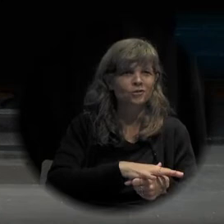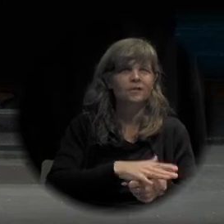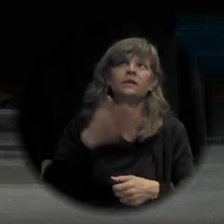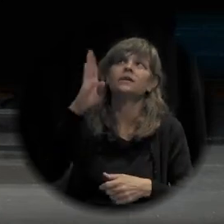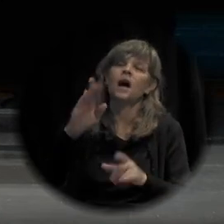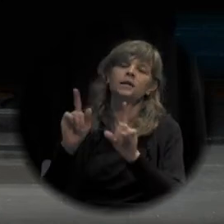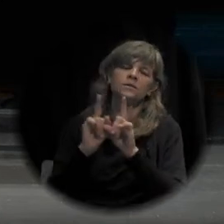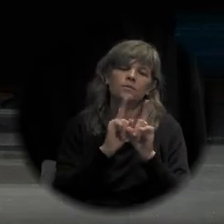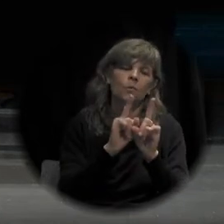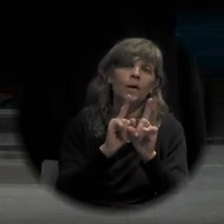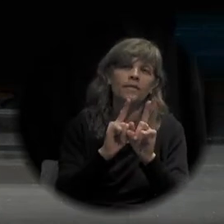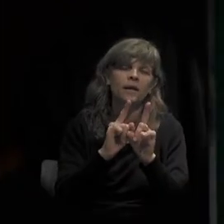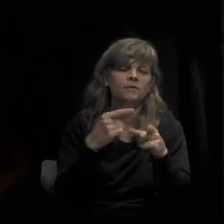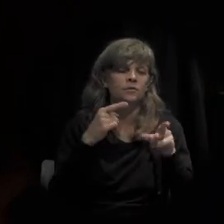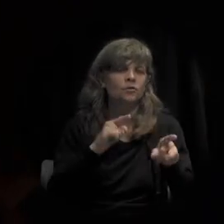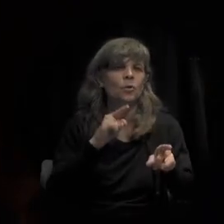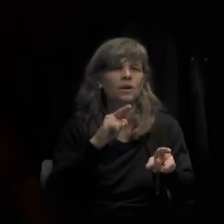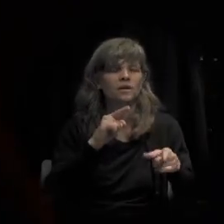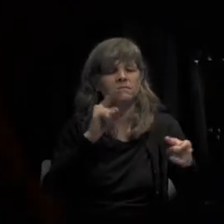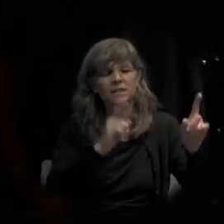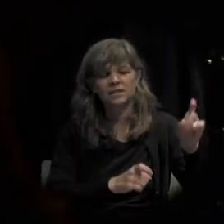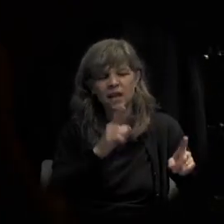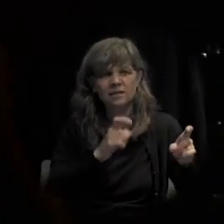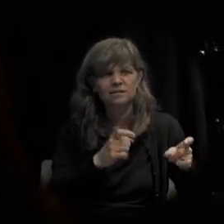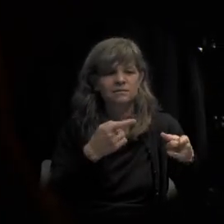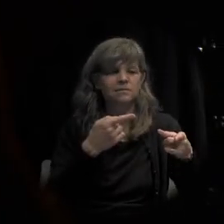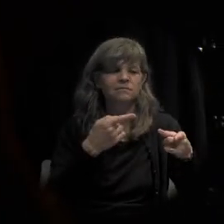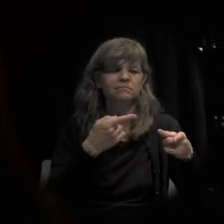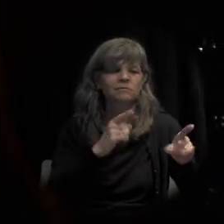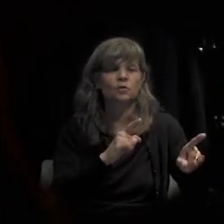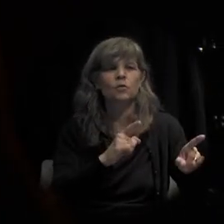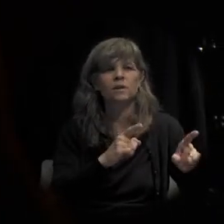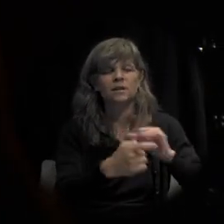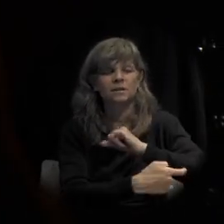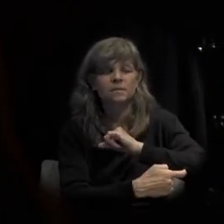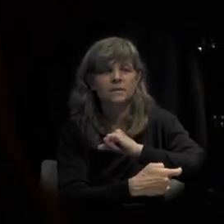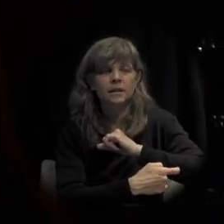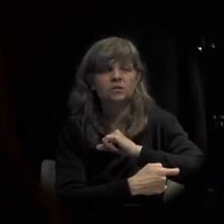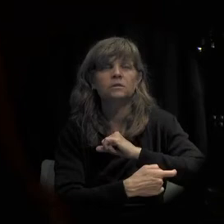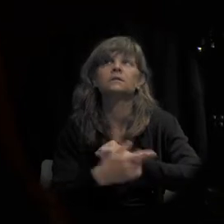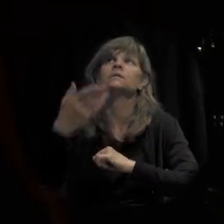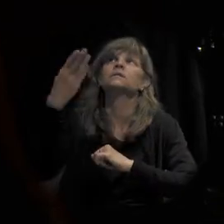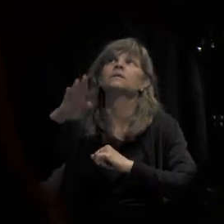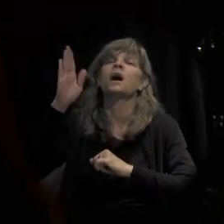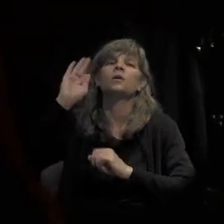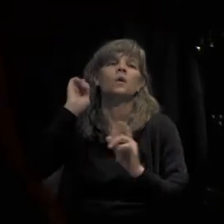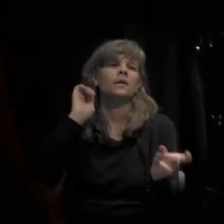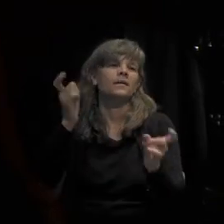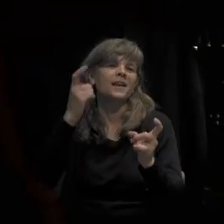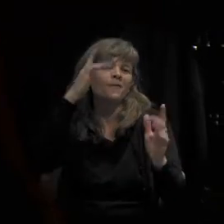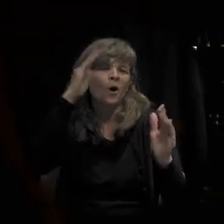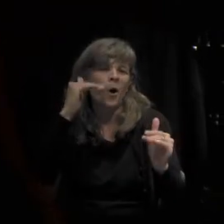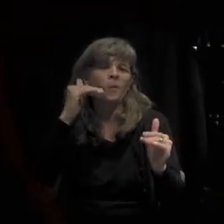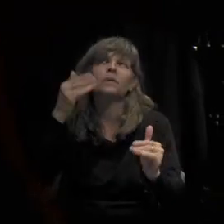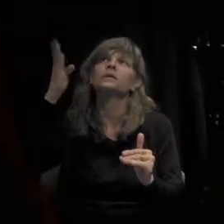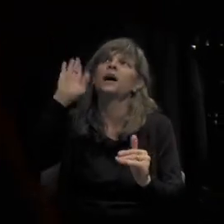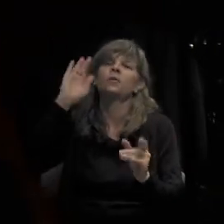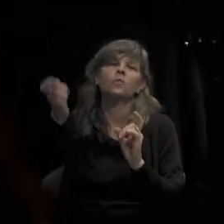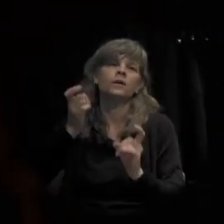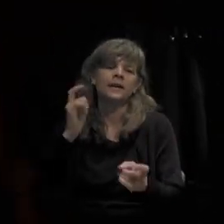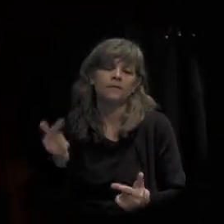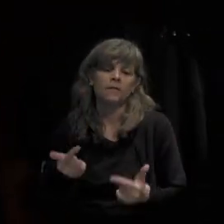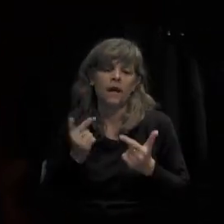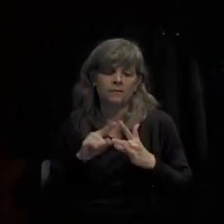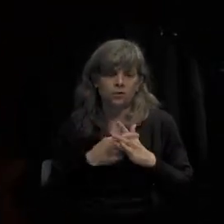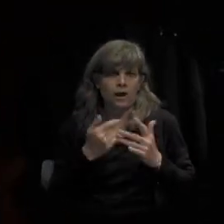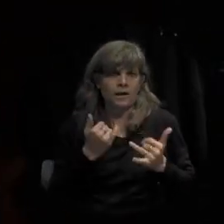with us through those trials, through those painful difficulties. But God gives us hope and life beginning